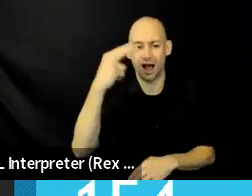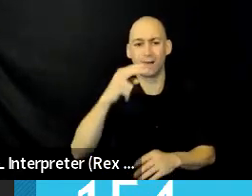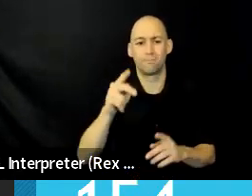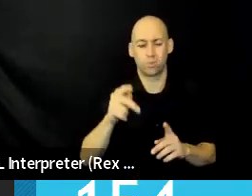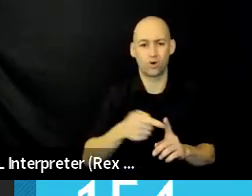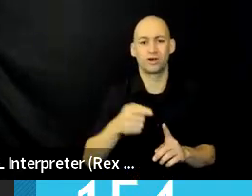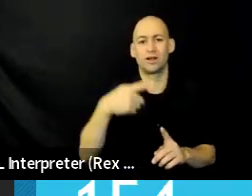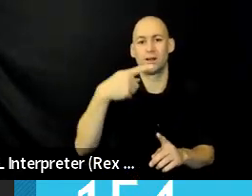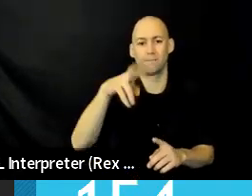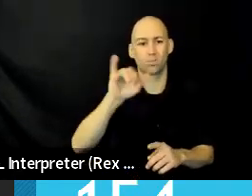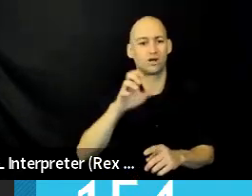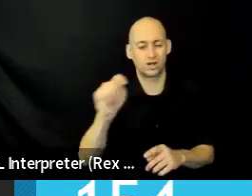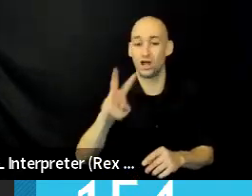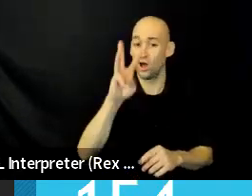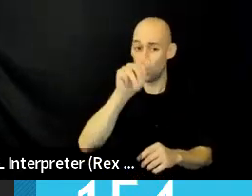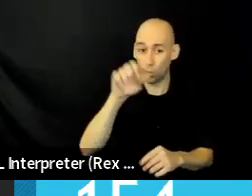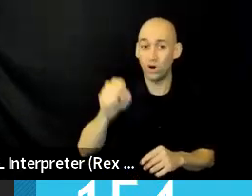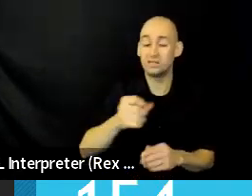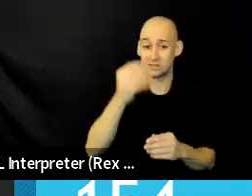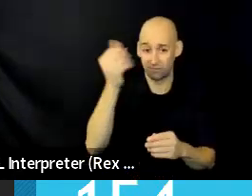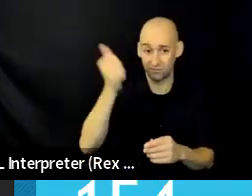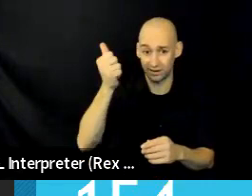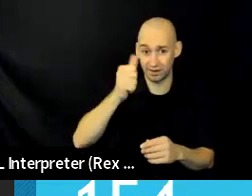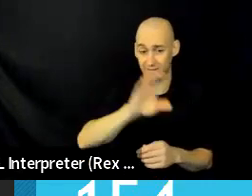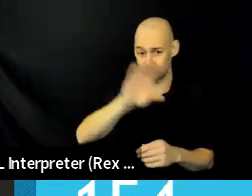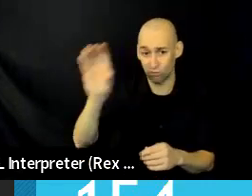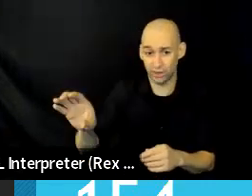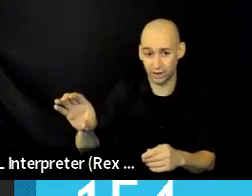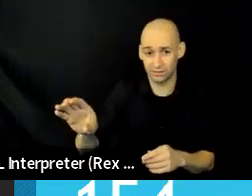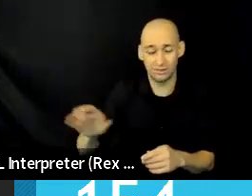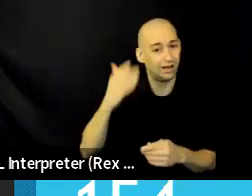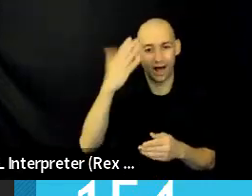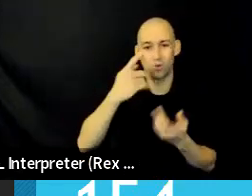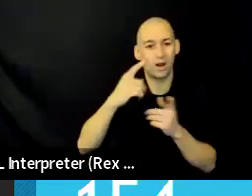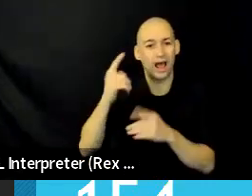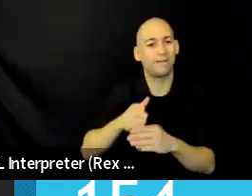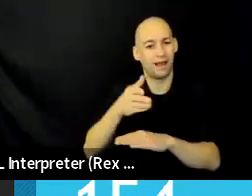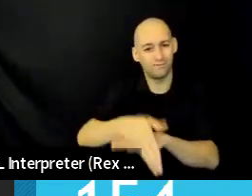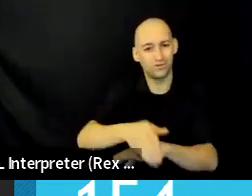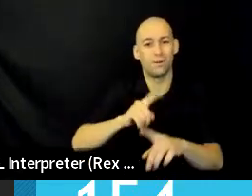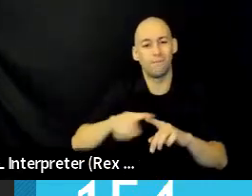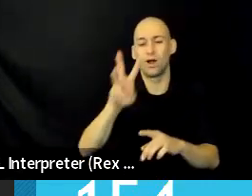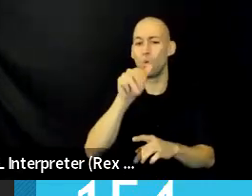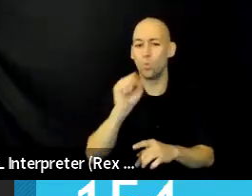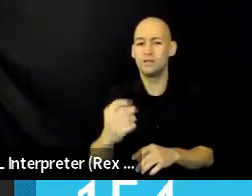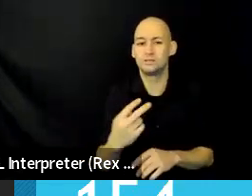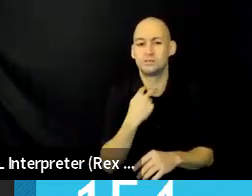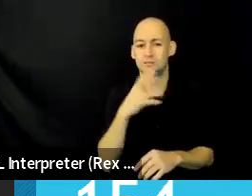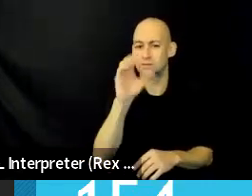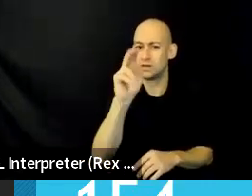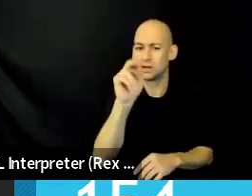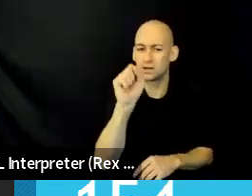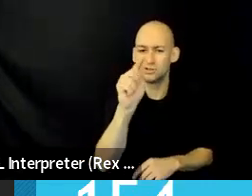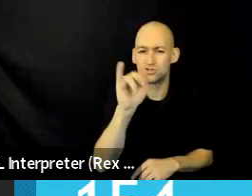was funding allocated for it. I don't know what happened subsequently, but it was constrained. This was identified as a high